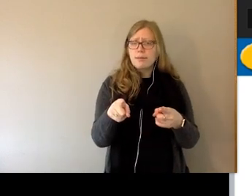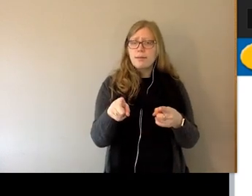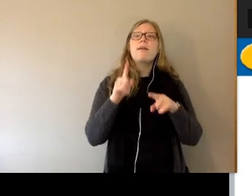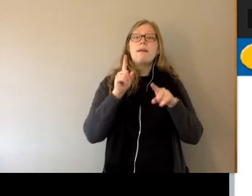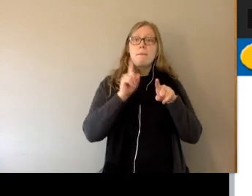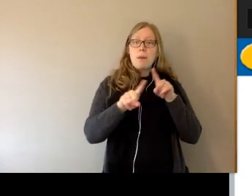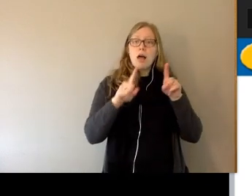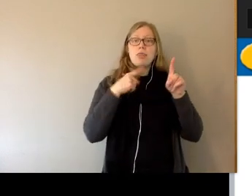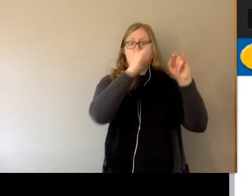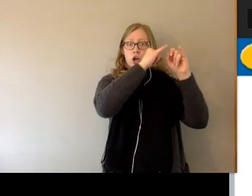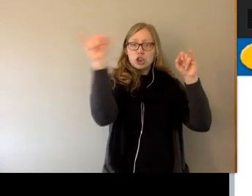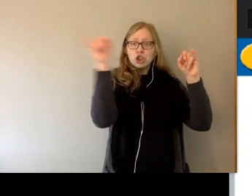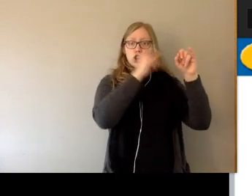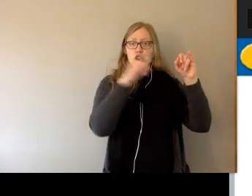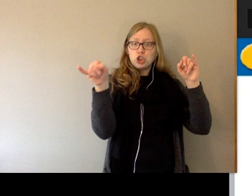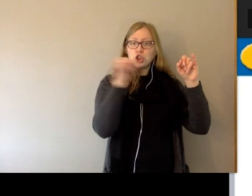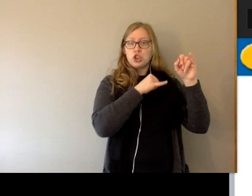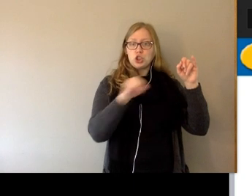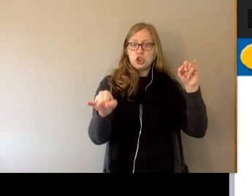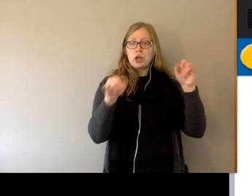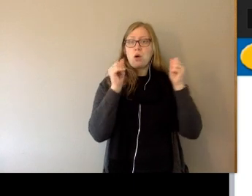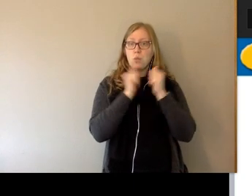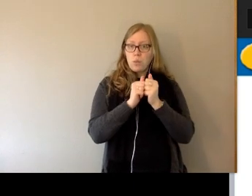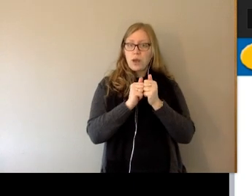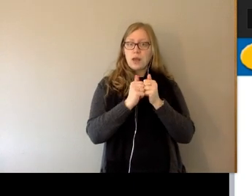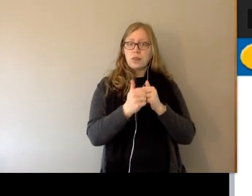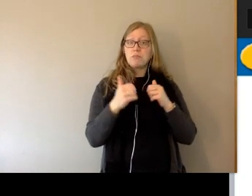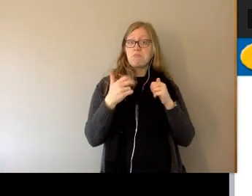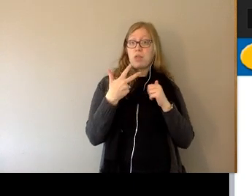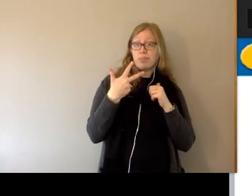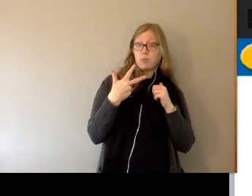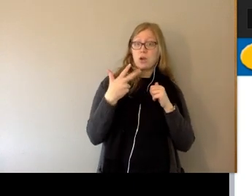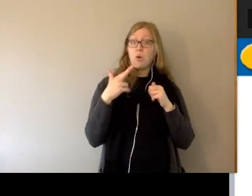transversals that are parallel. So I have these 3 lines that are parallel